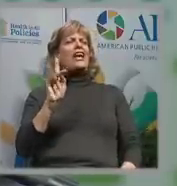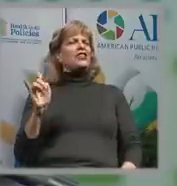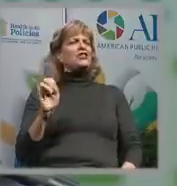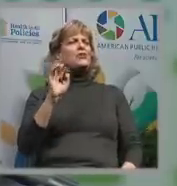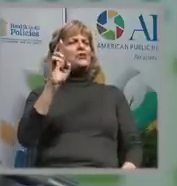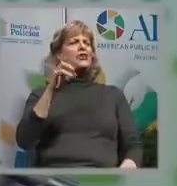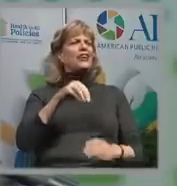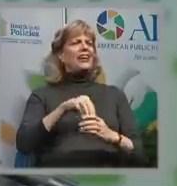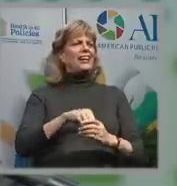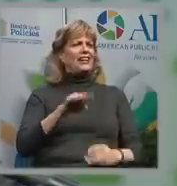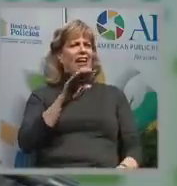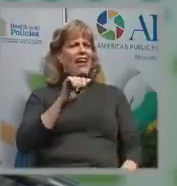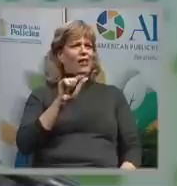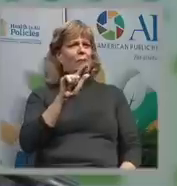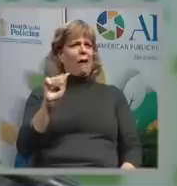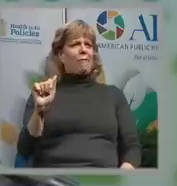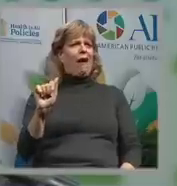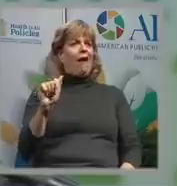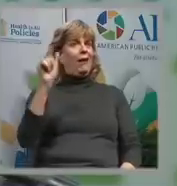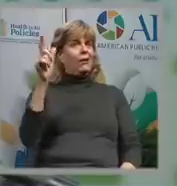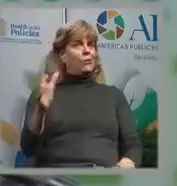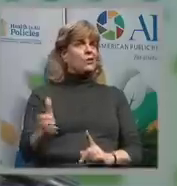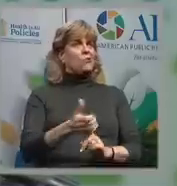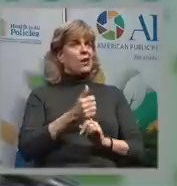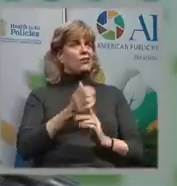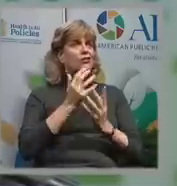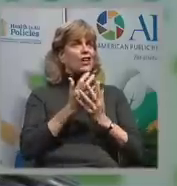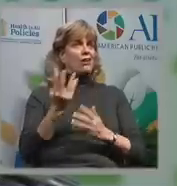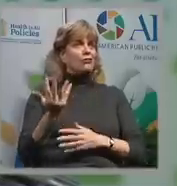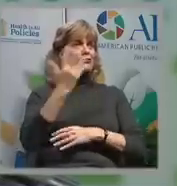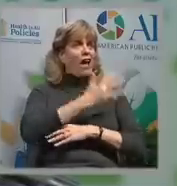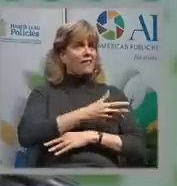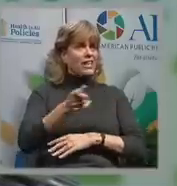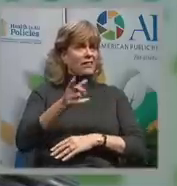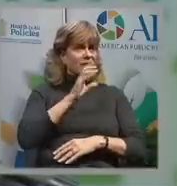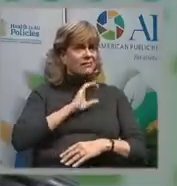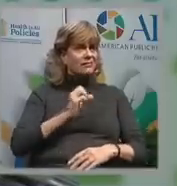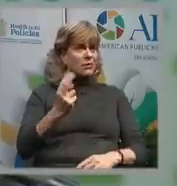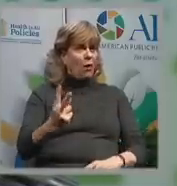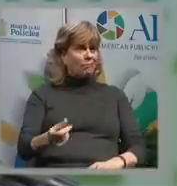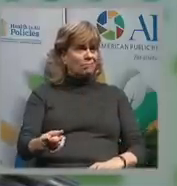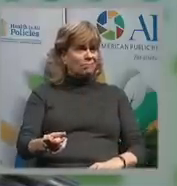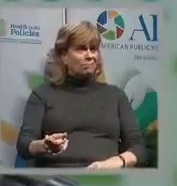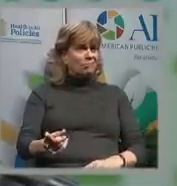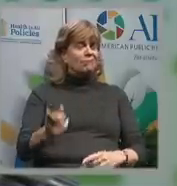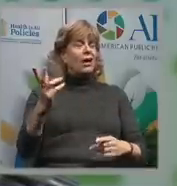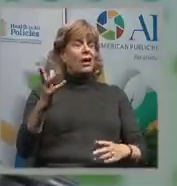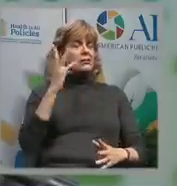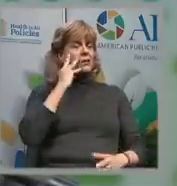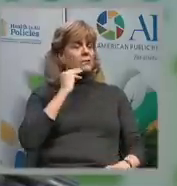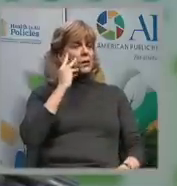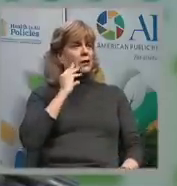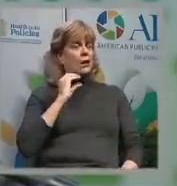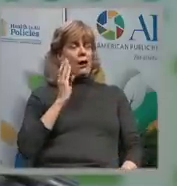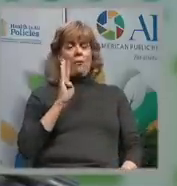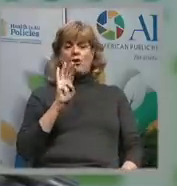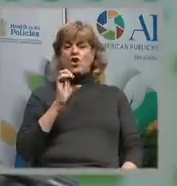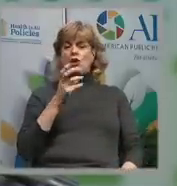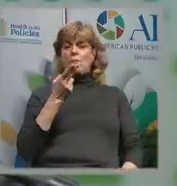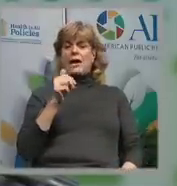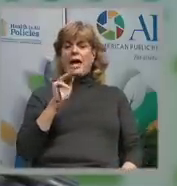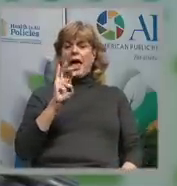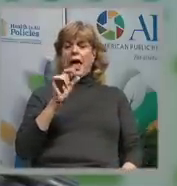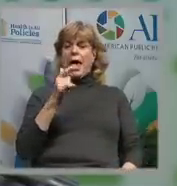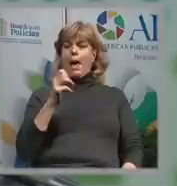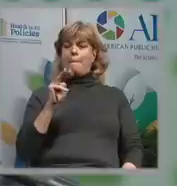Birmingham, Alabama. He was arrested and jailed for 5 days. His experience in Birmingham gave him his life's mission, and